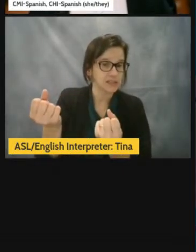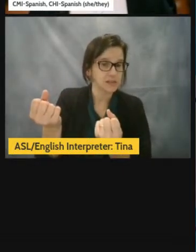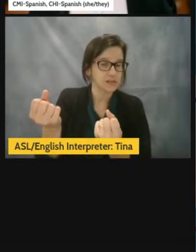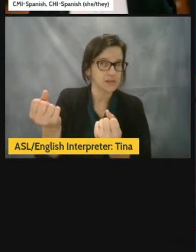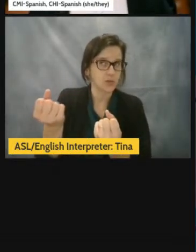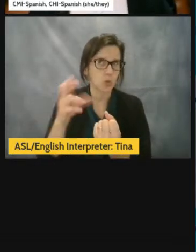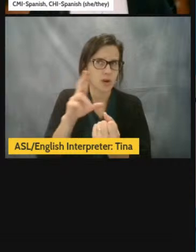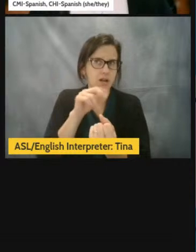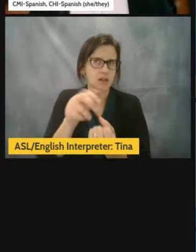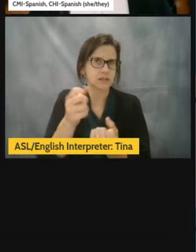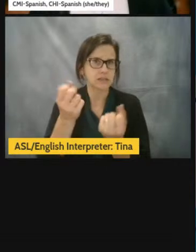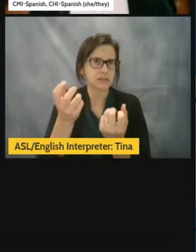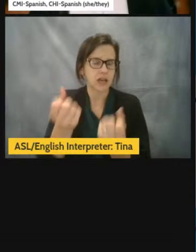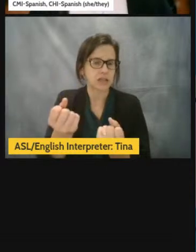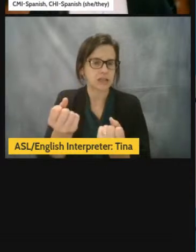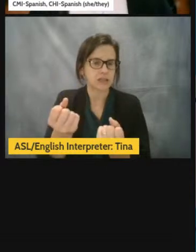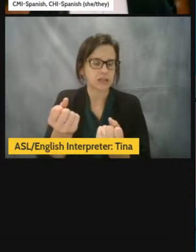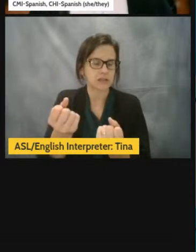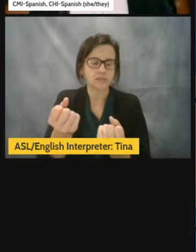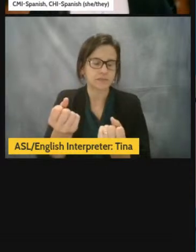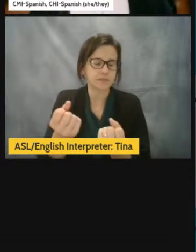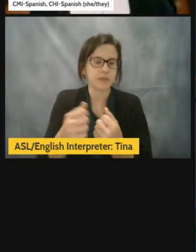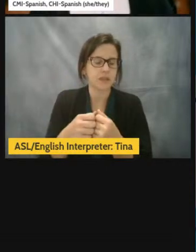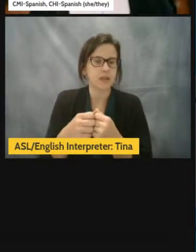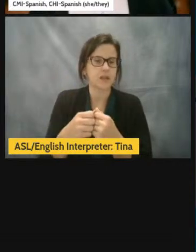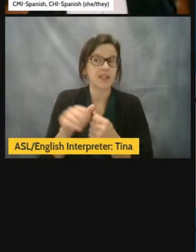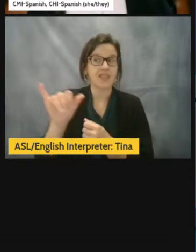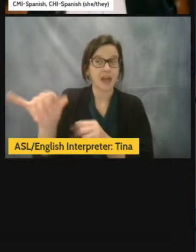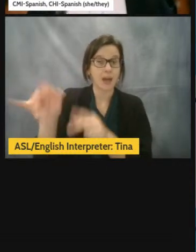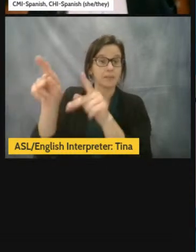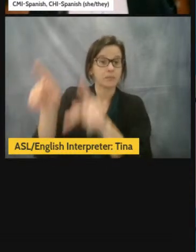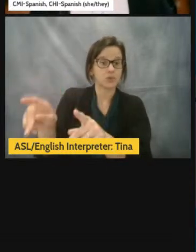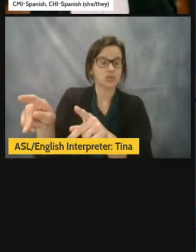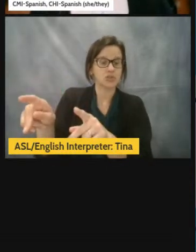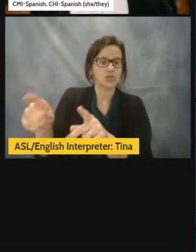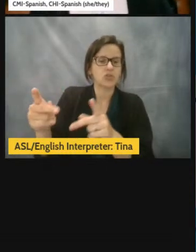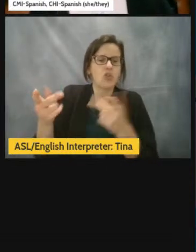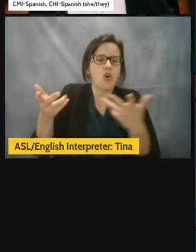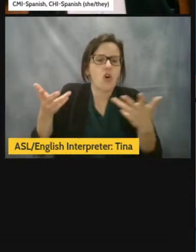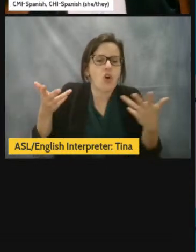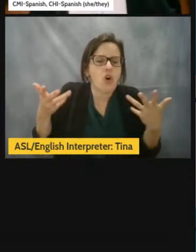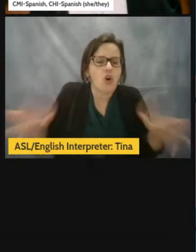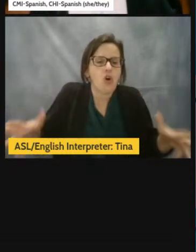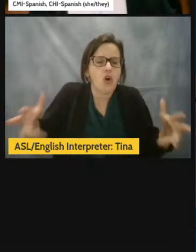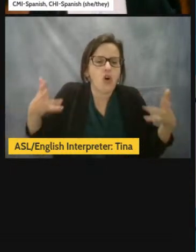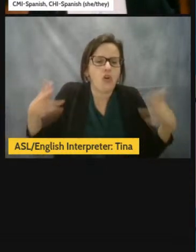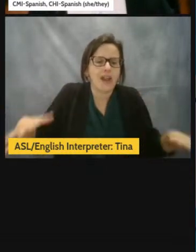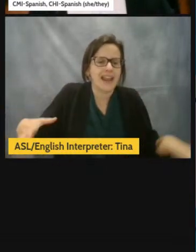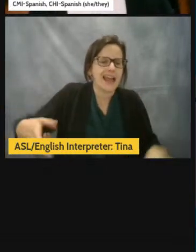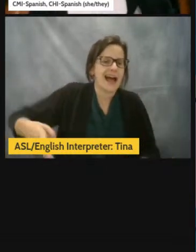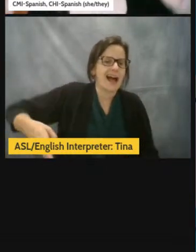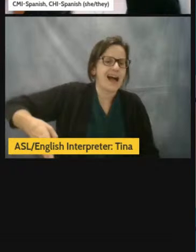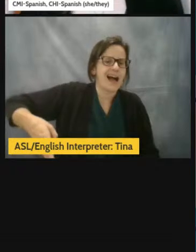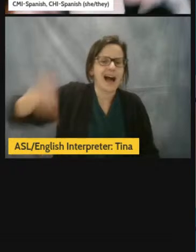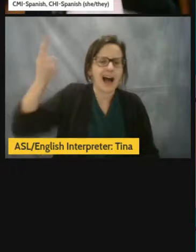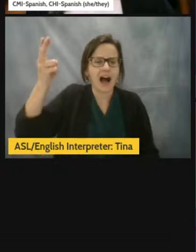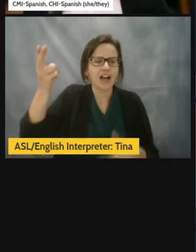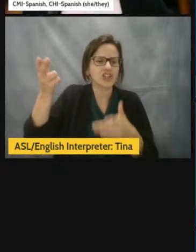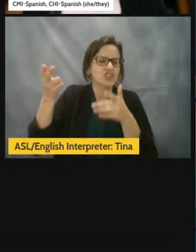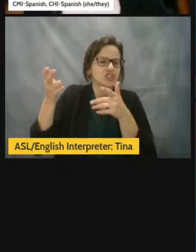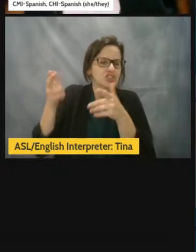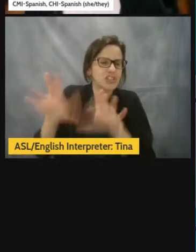not, that person has a huge likelihood of, they already have